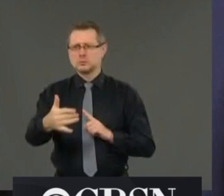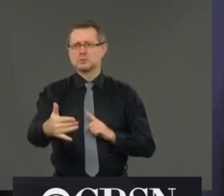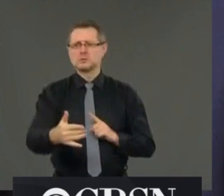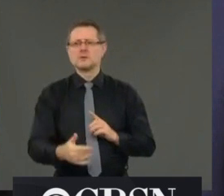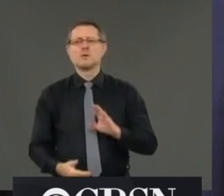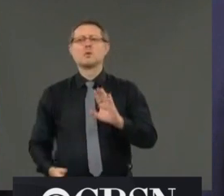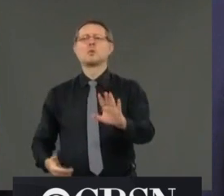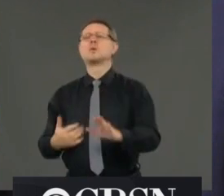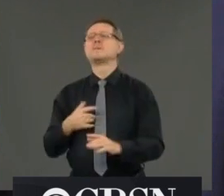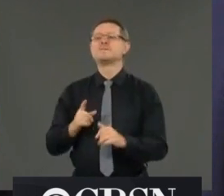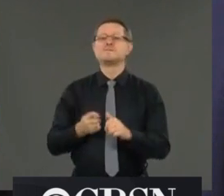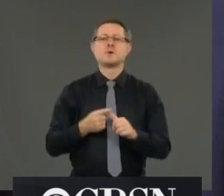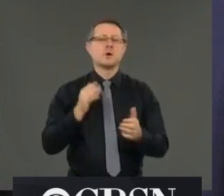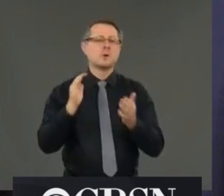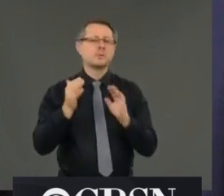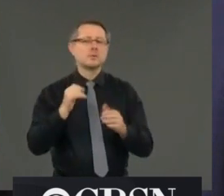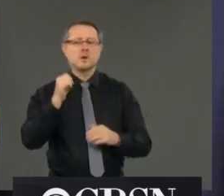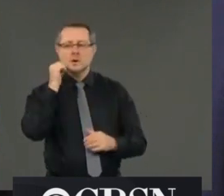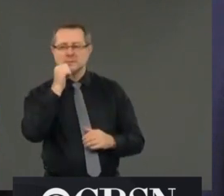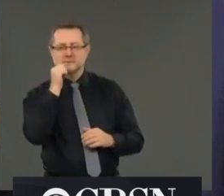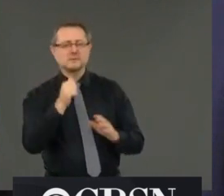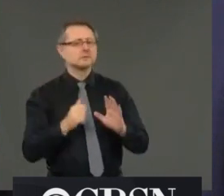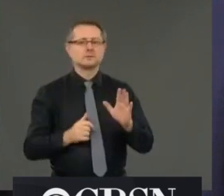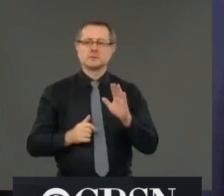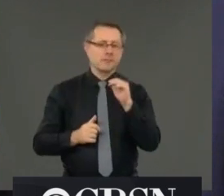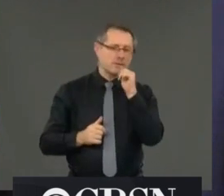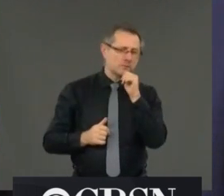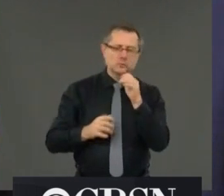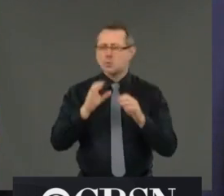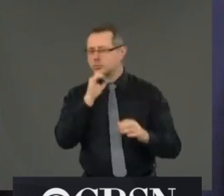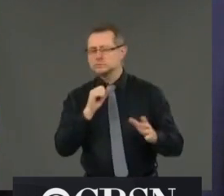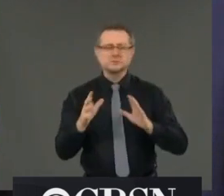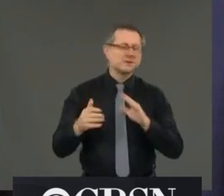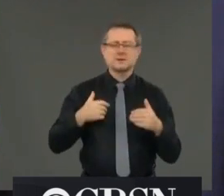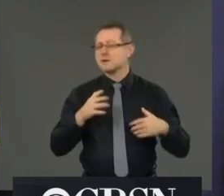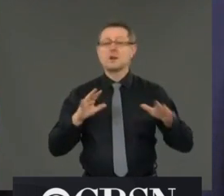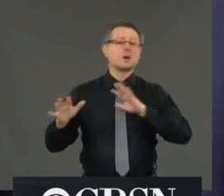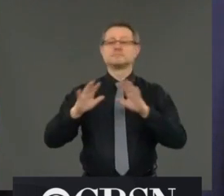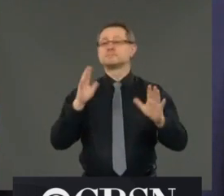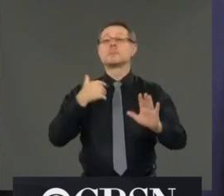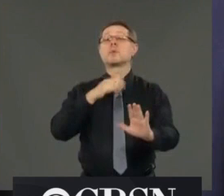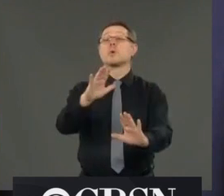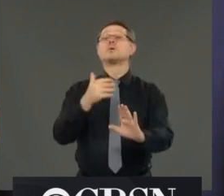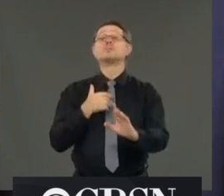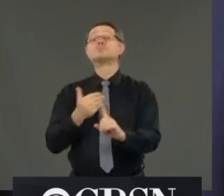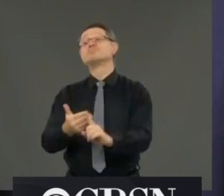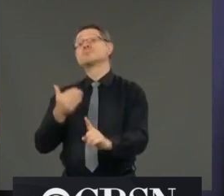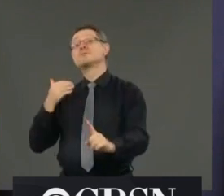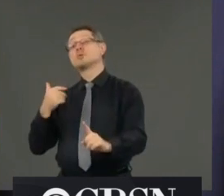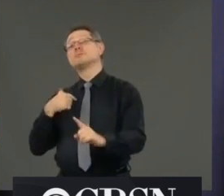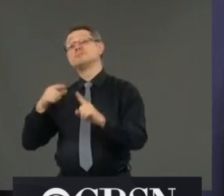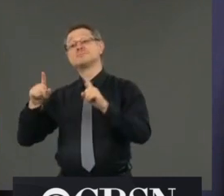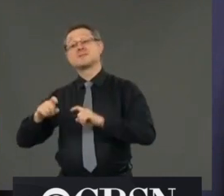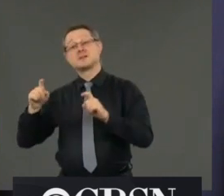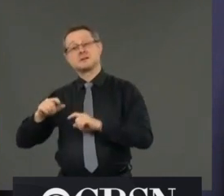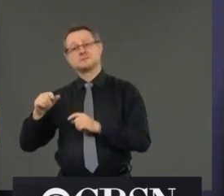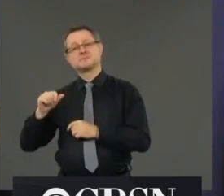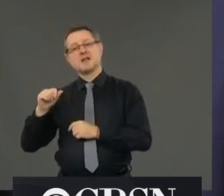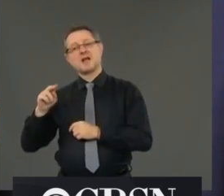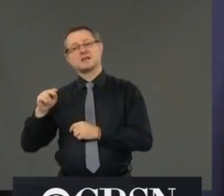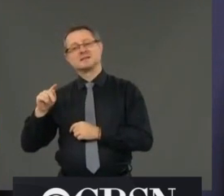apples. The earlier test we did was an antibody test. The antibody